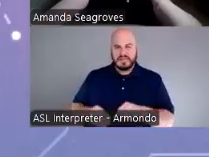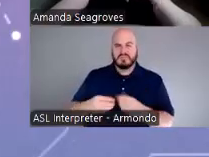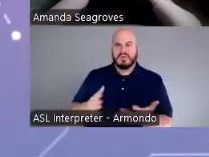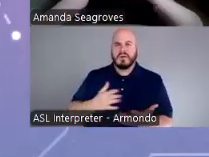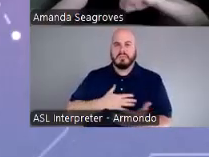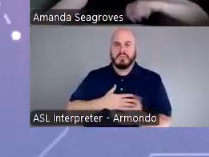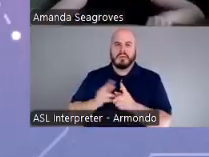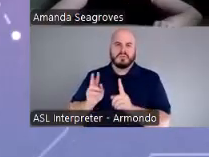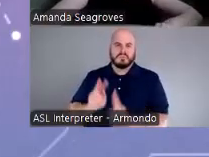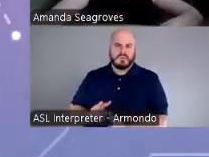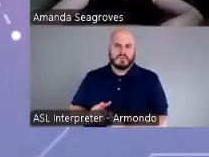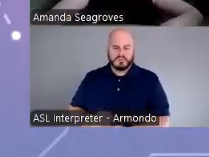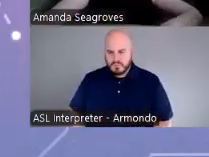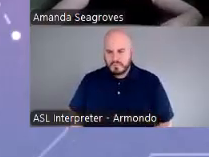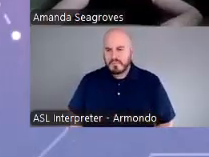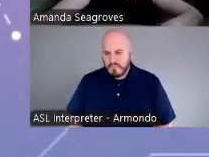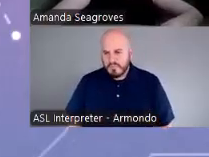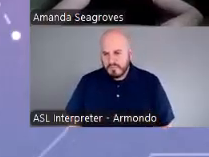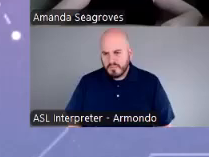this. But